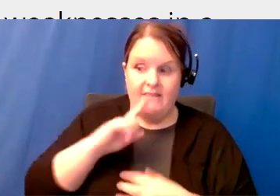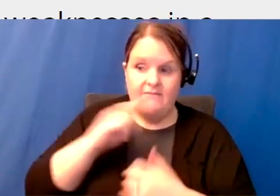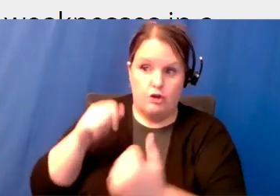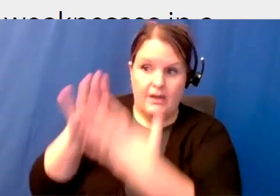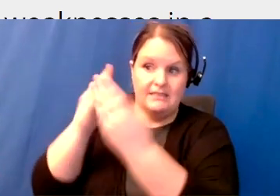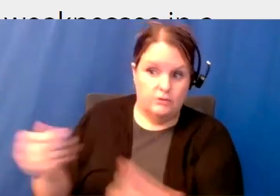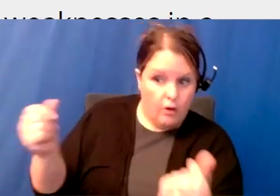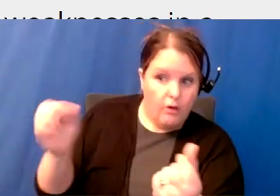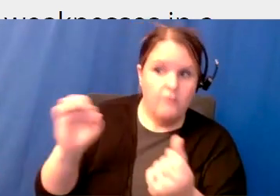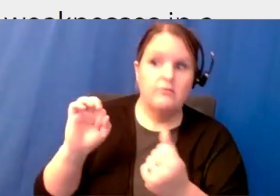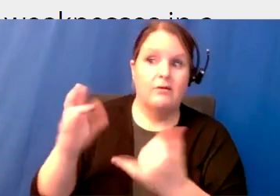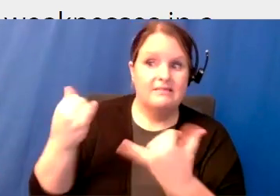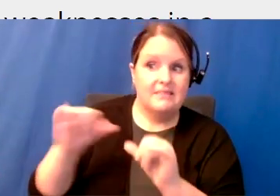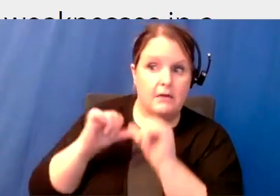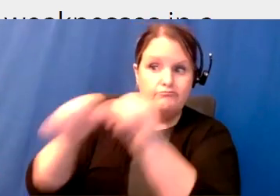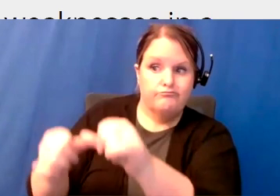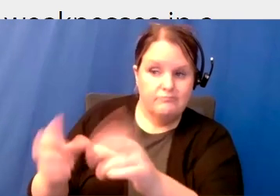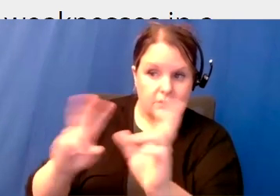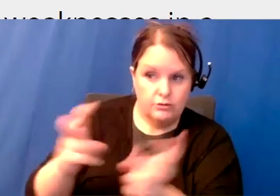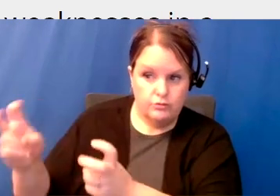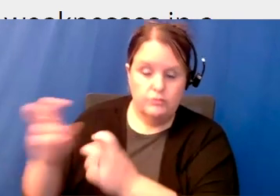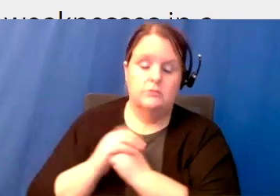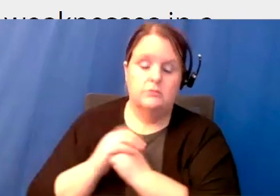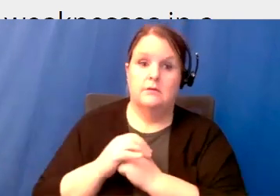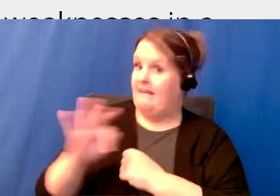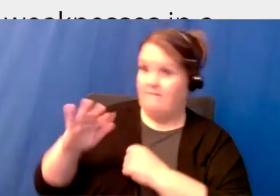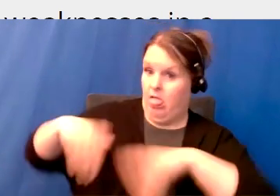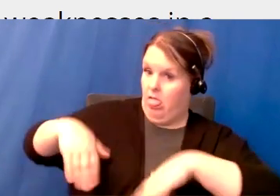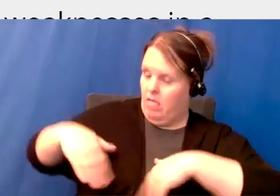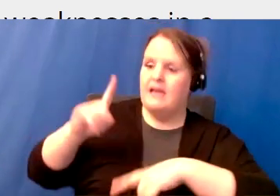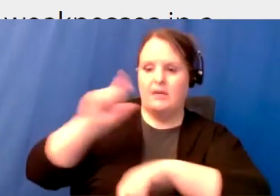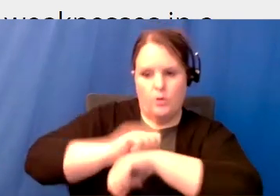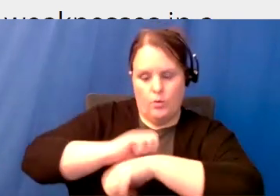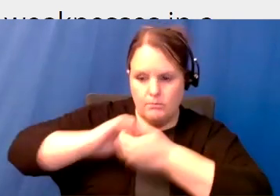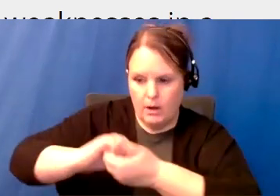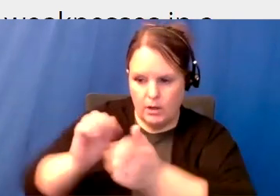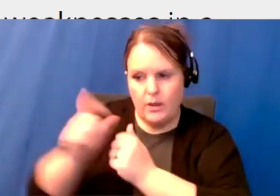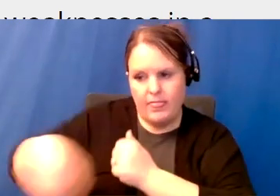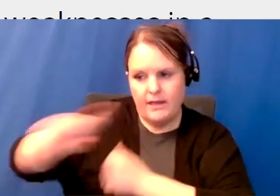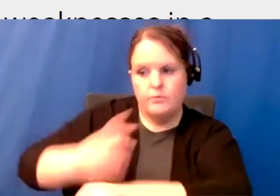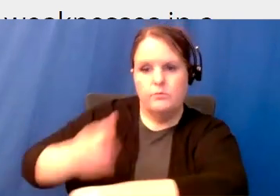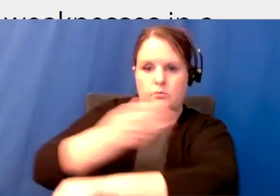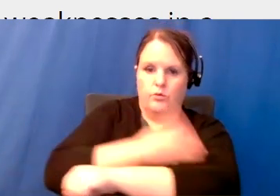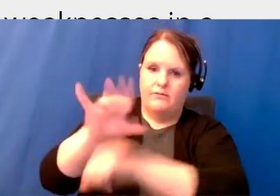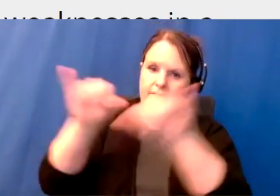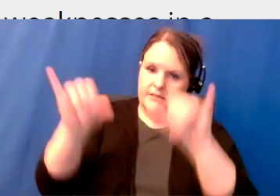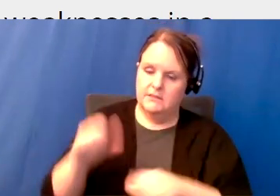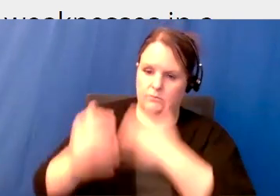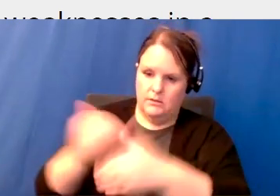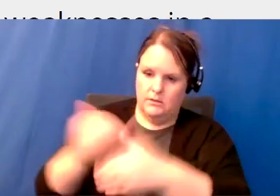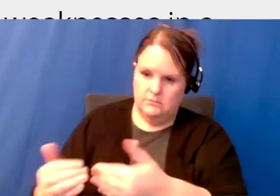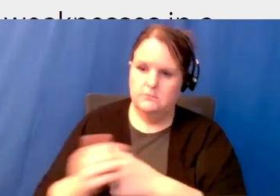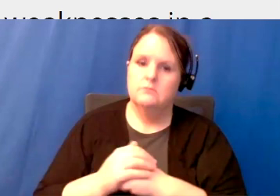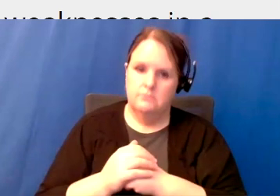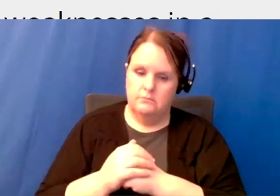and resolved. And if they haven't, then working with the subrecipient to improve their systems and processes that are